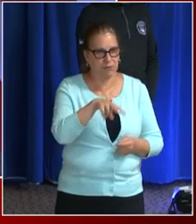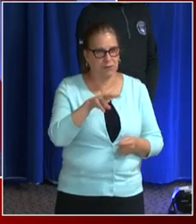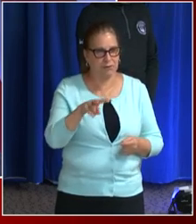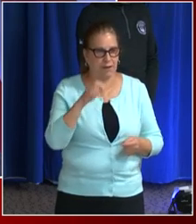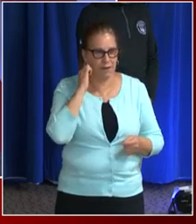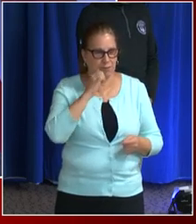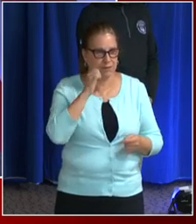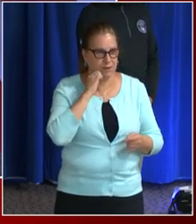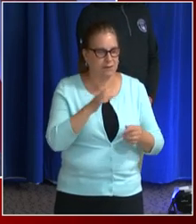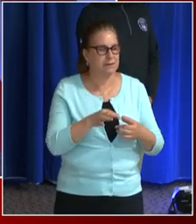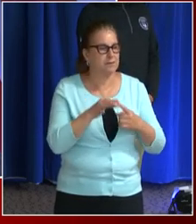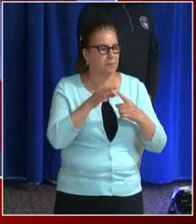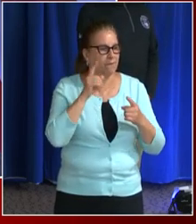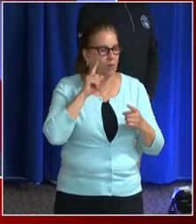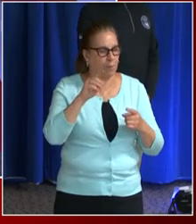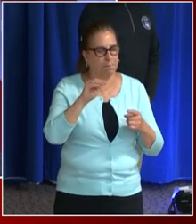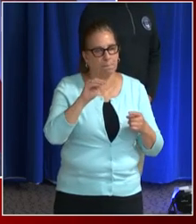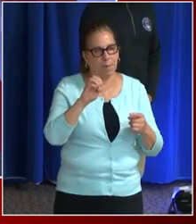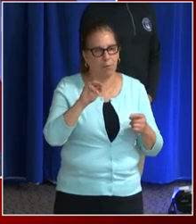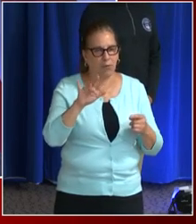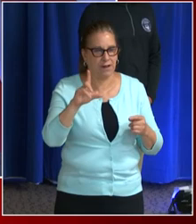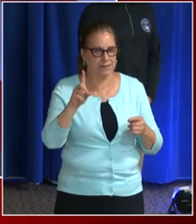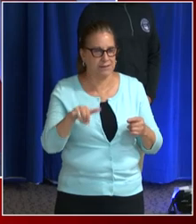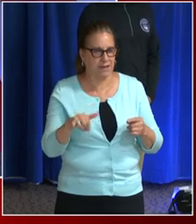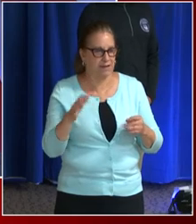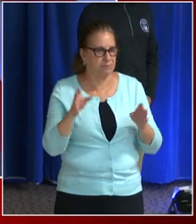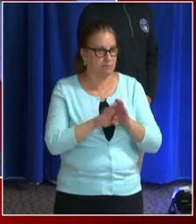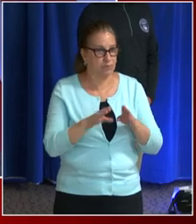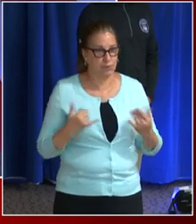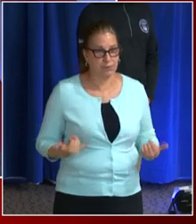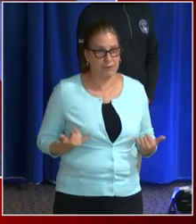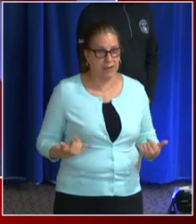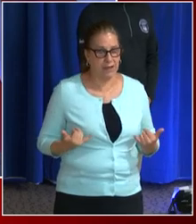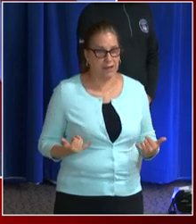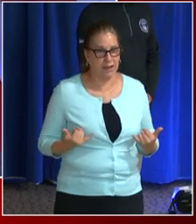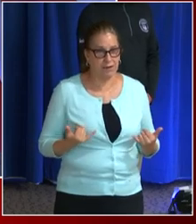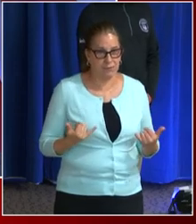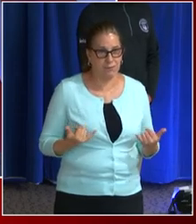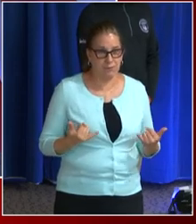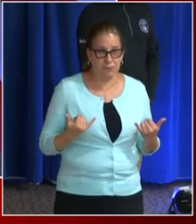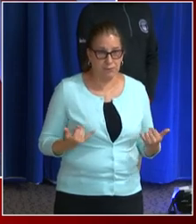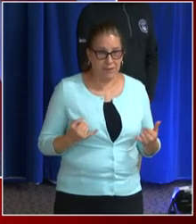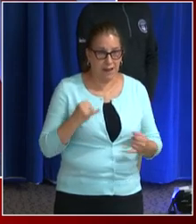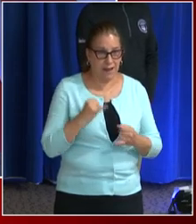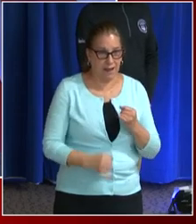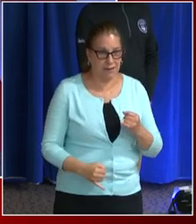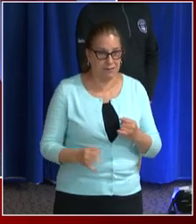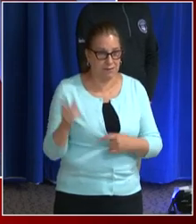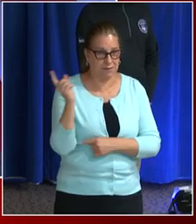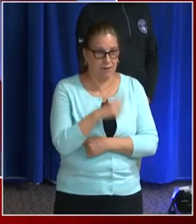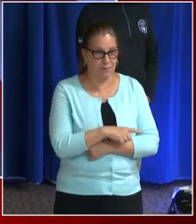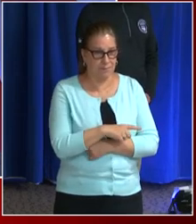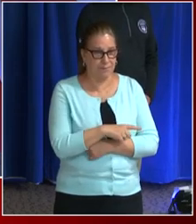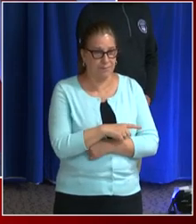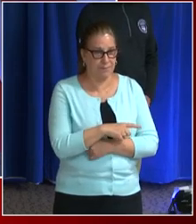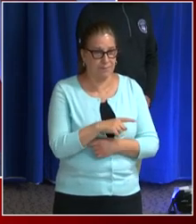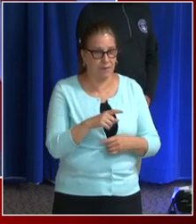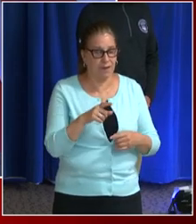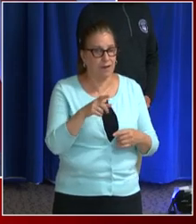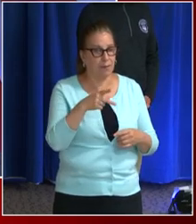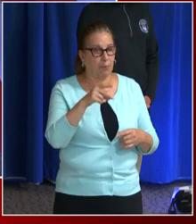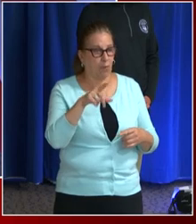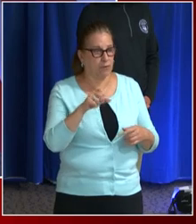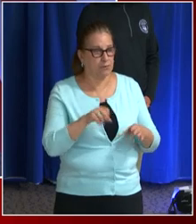Day. And today is the last day to vote in person, Election Day. And polls are open until